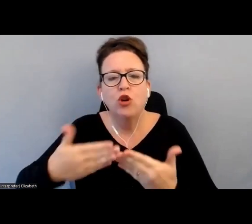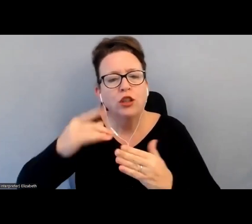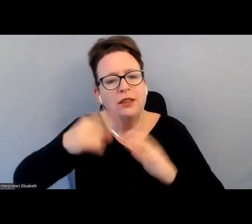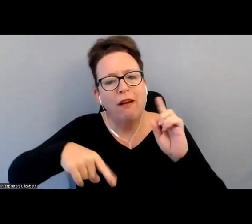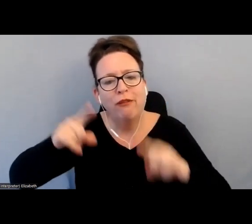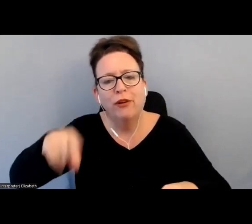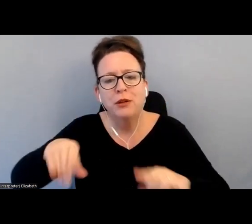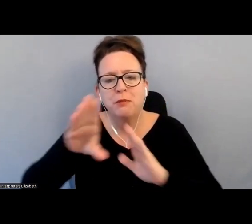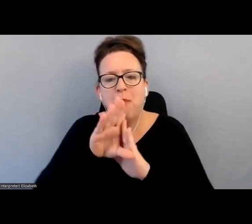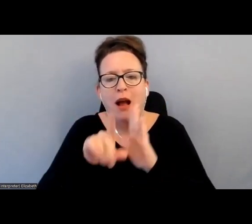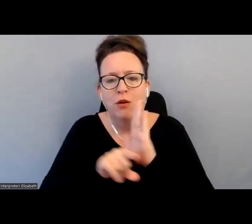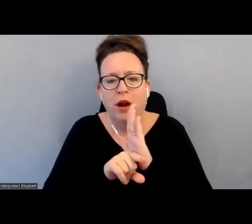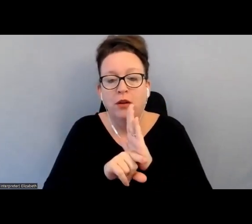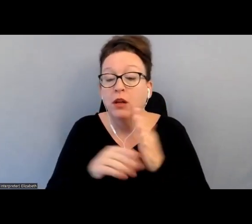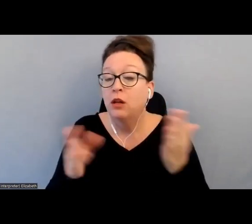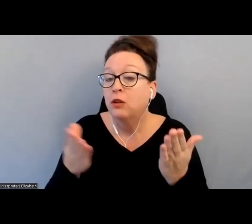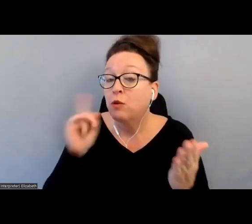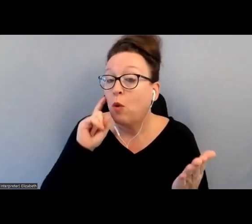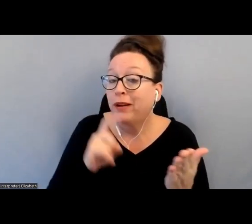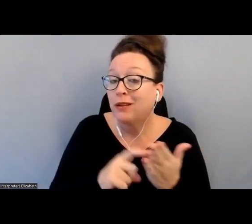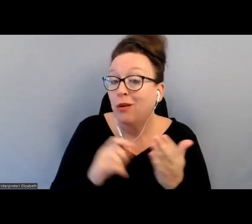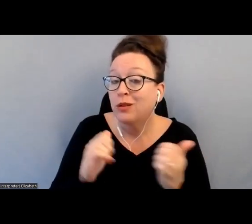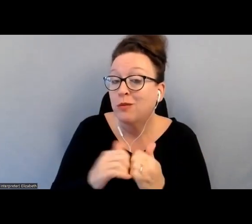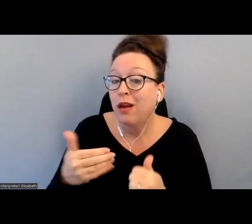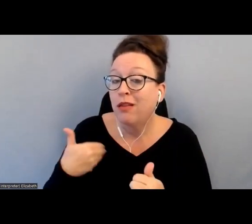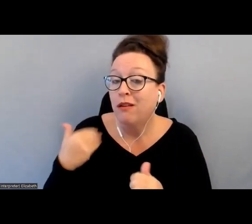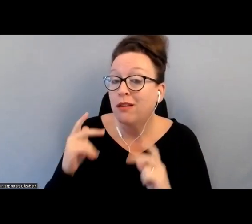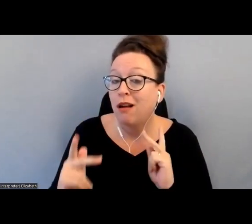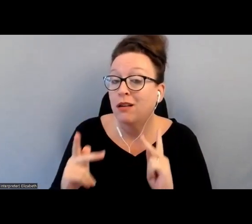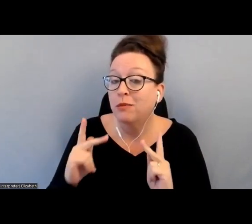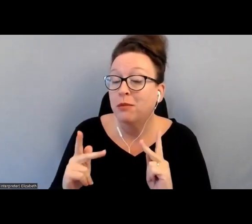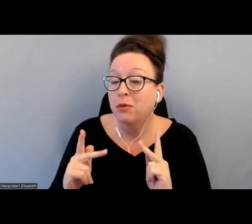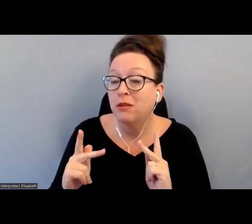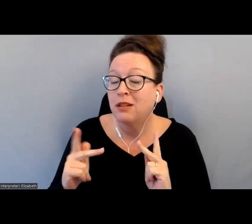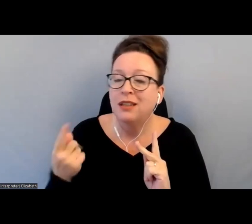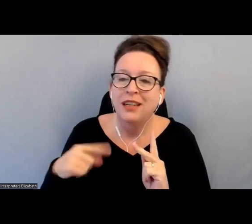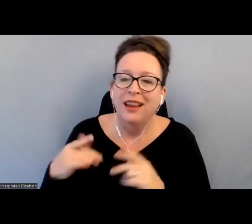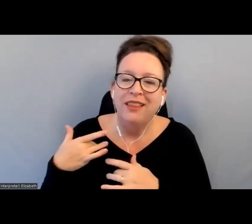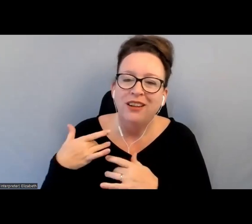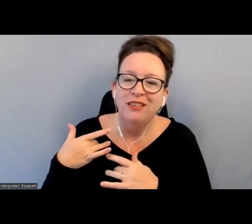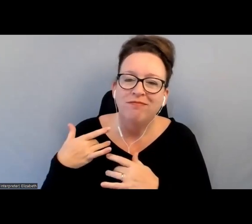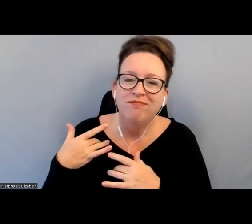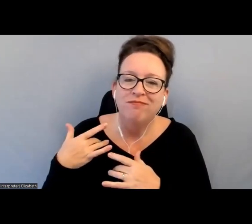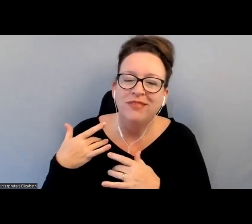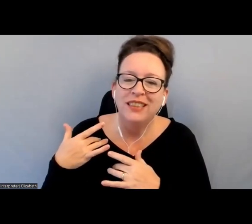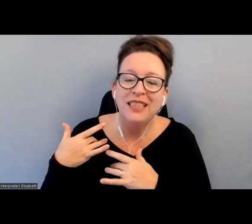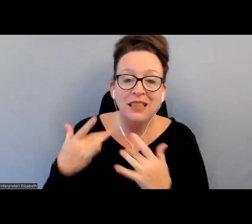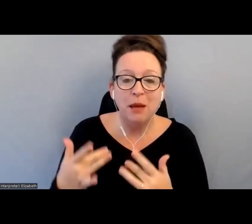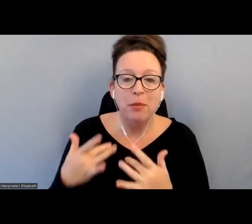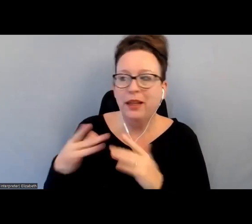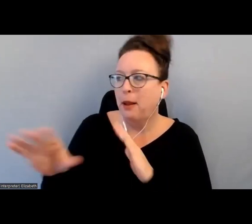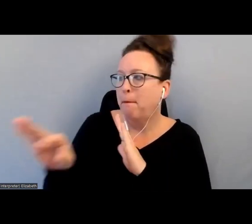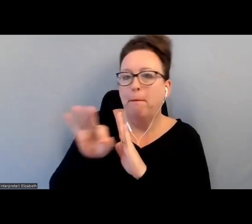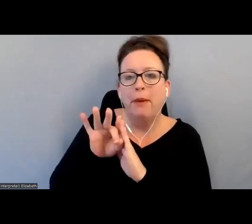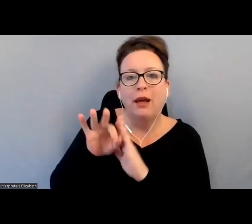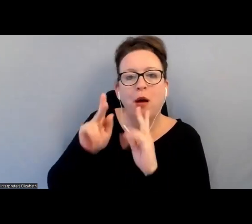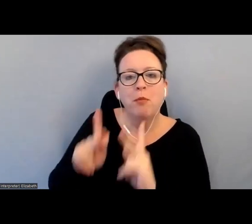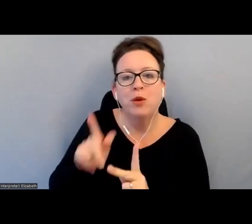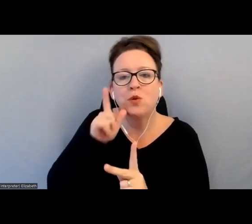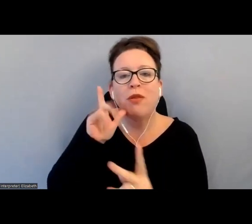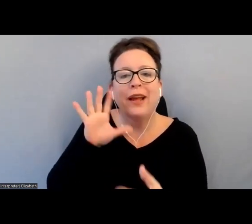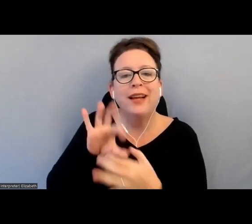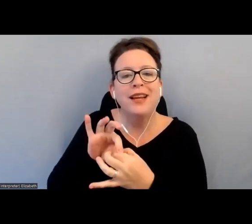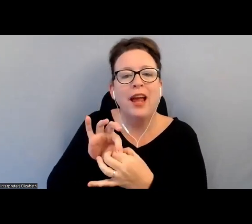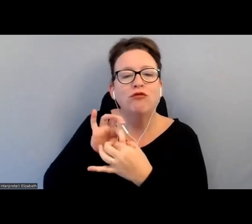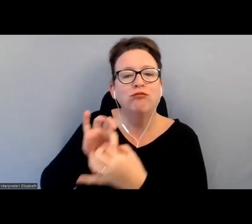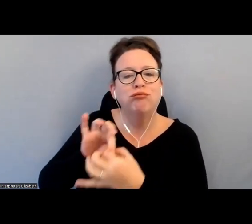we're finding with the next geners is they're usually just kind of picking somebody that they connect with,